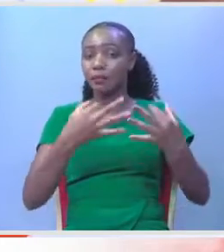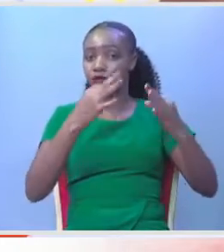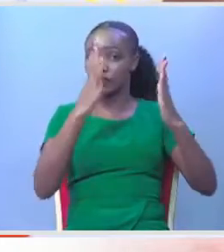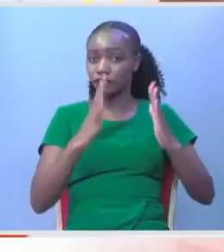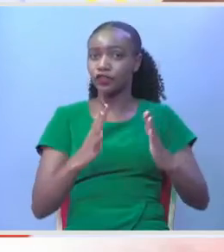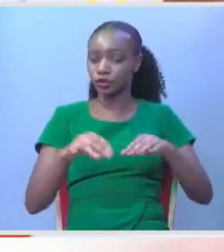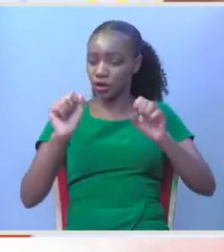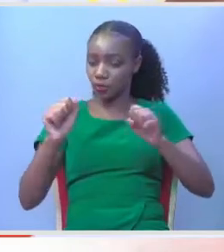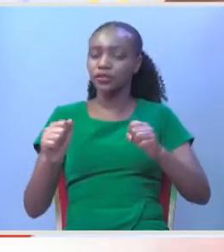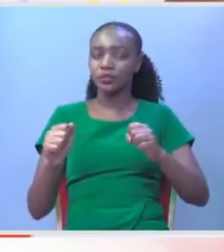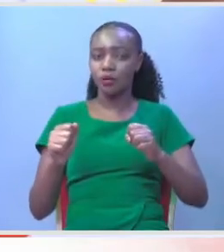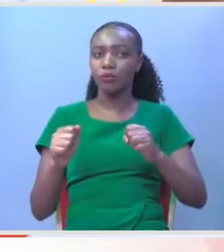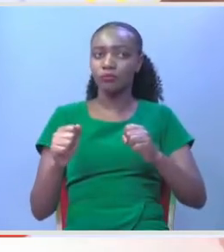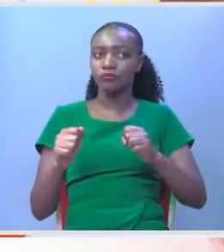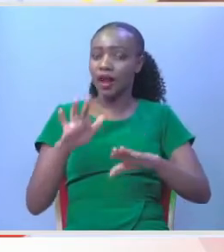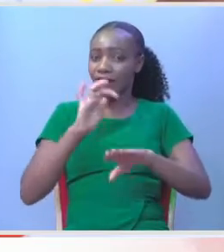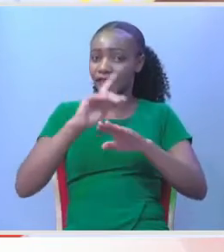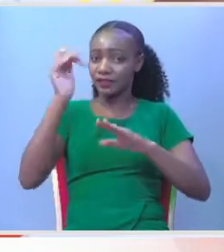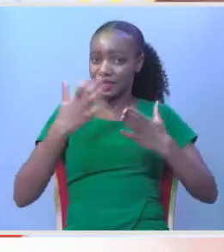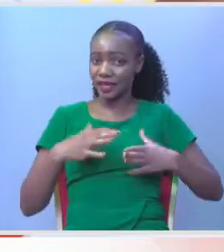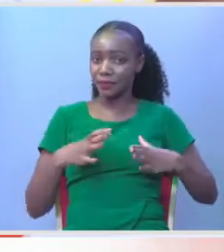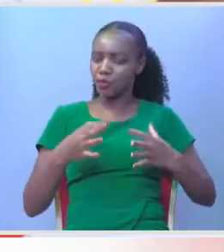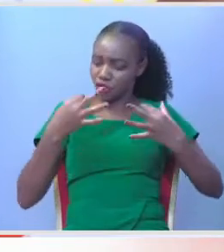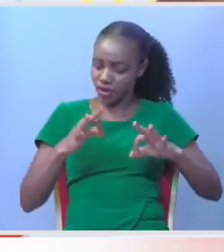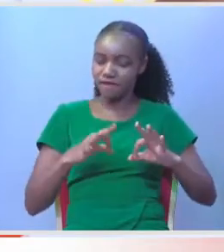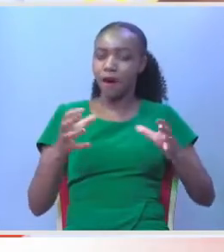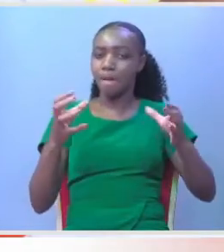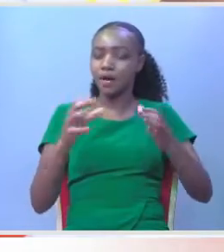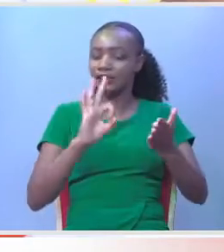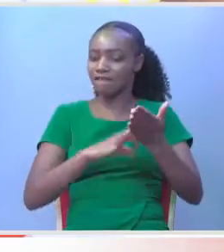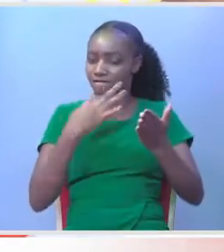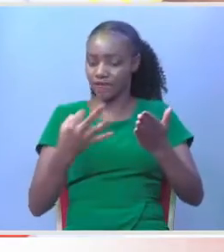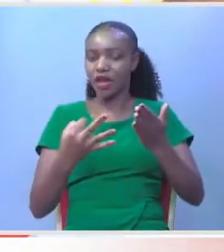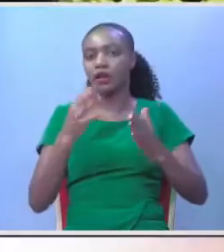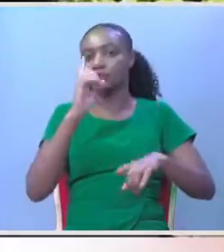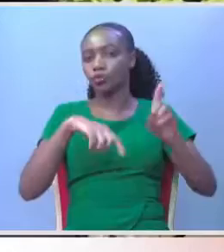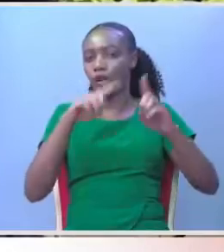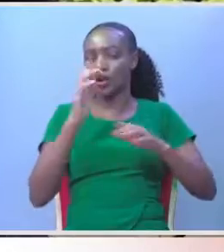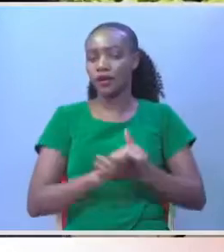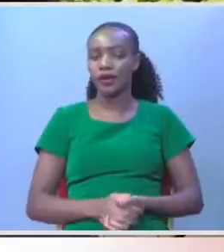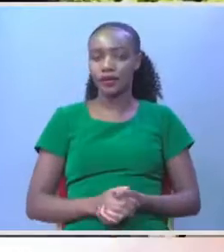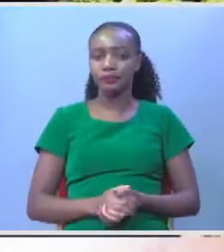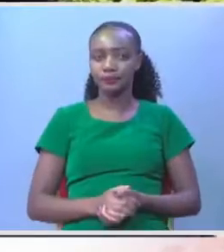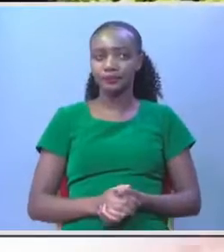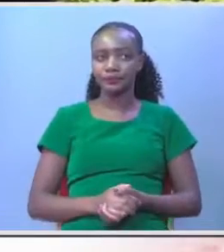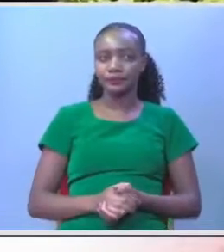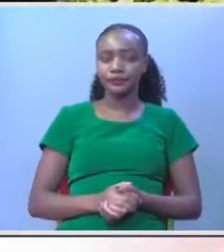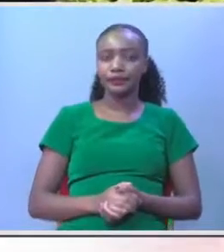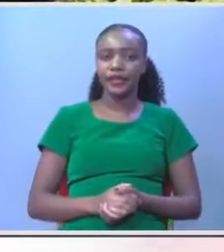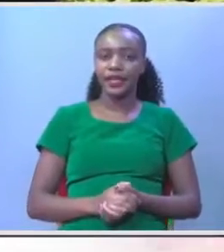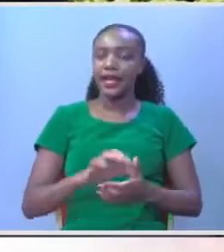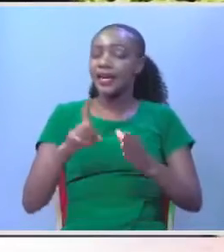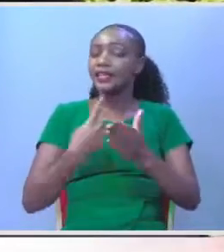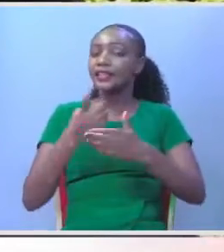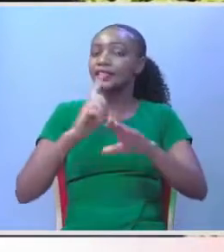will lead the wrath of Kenyans against them should the party fail to hold party primaries. If they try and decide that